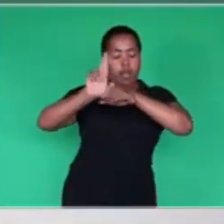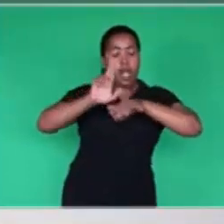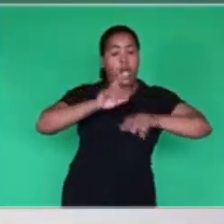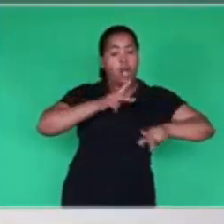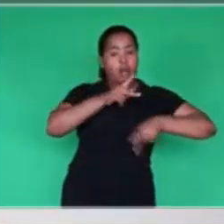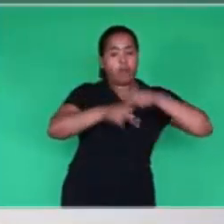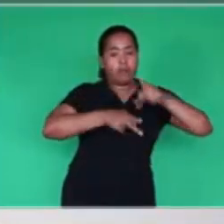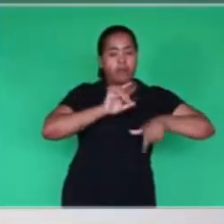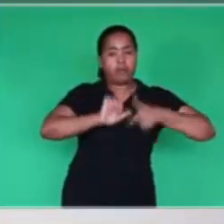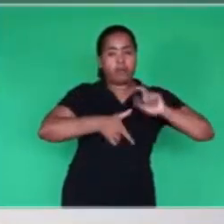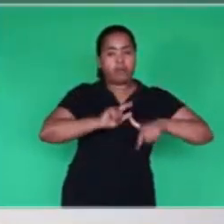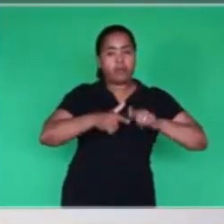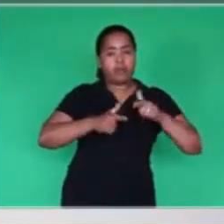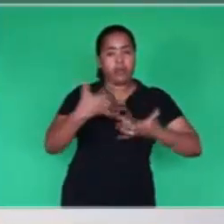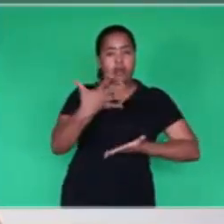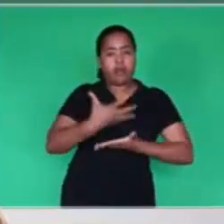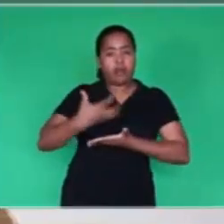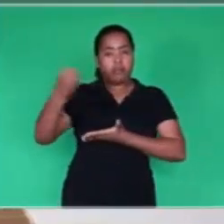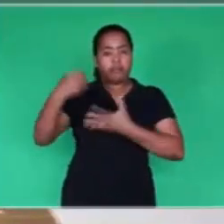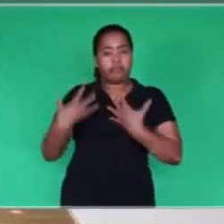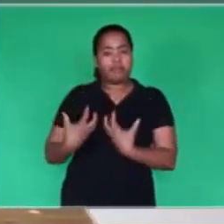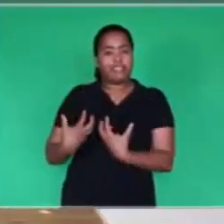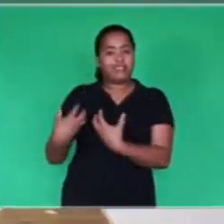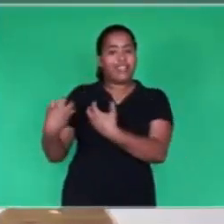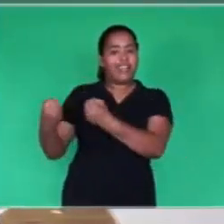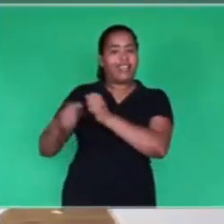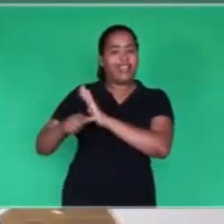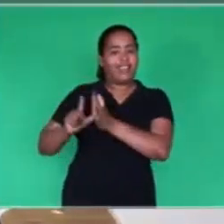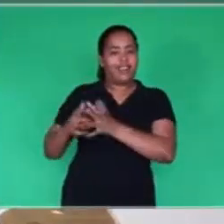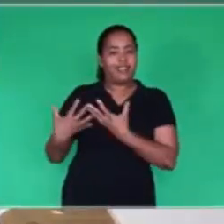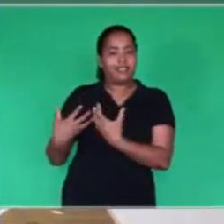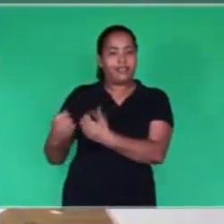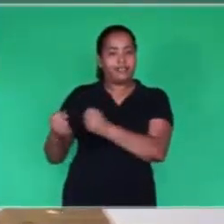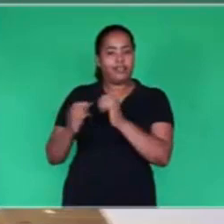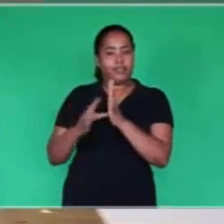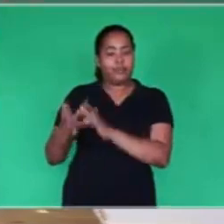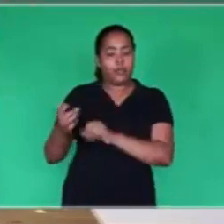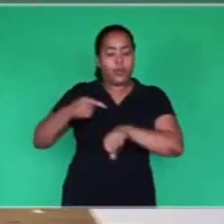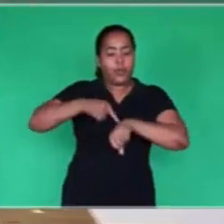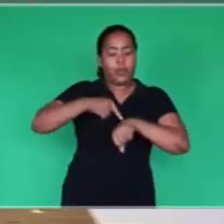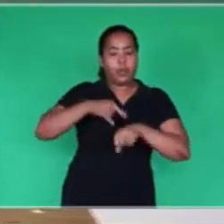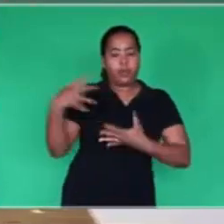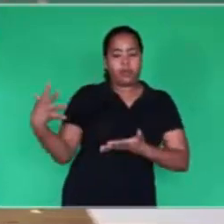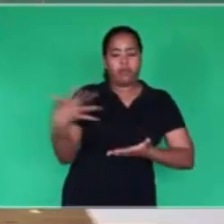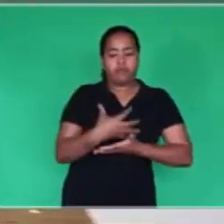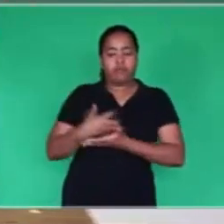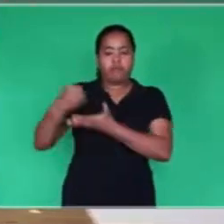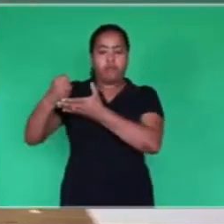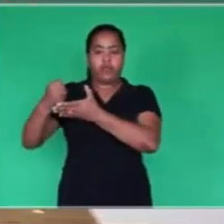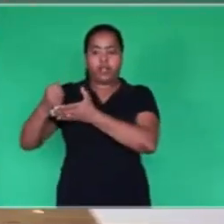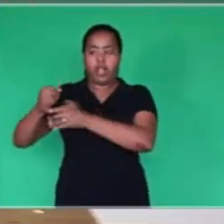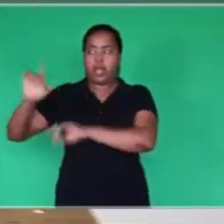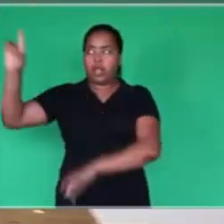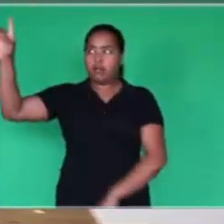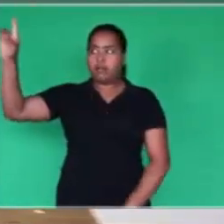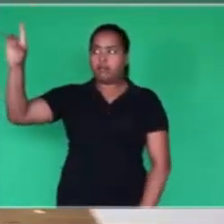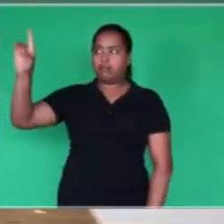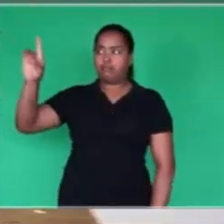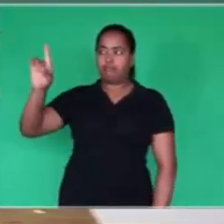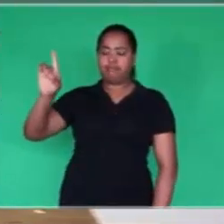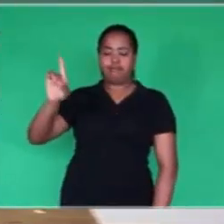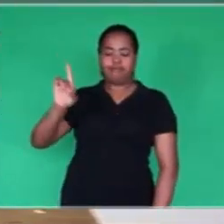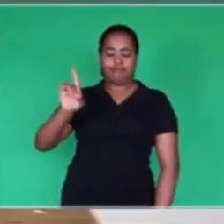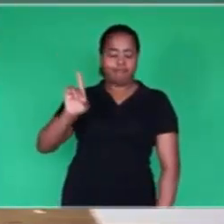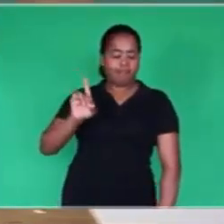Because for the Israel which accepted Jesus as the Messiah, they will be raptured, and they shall return with